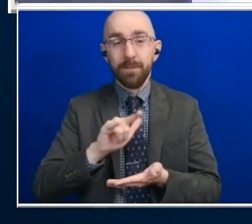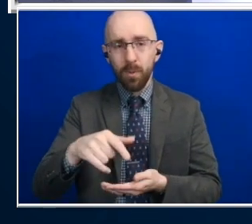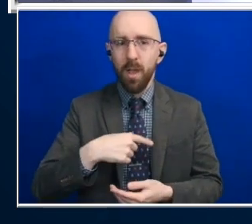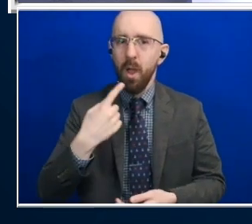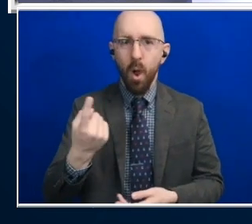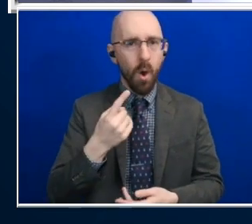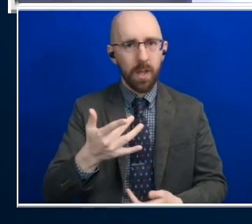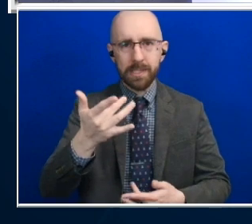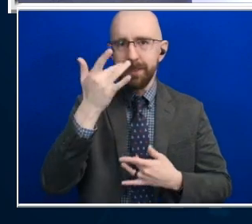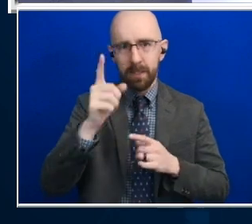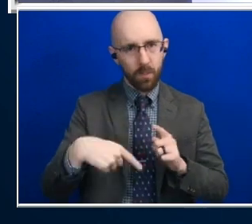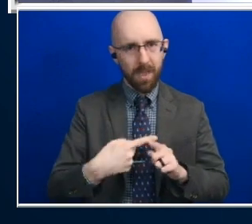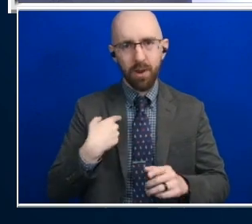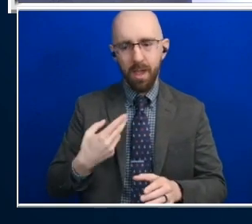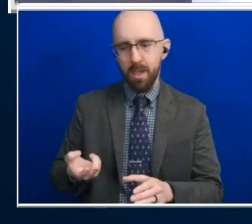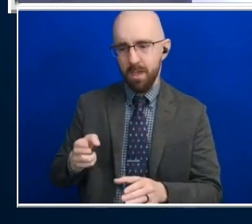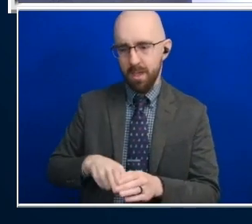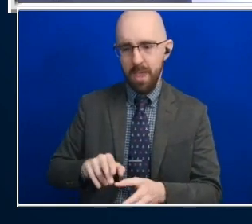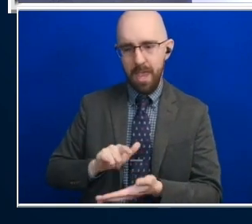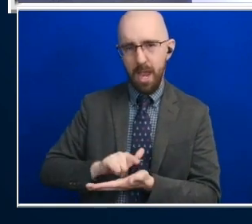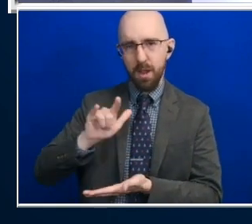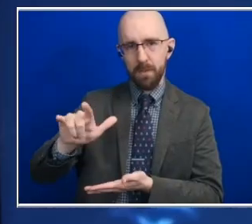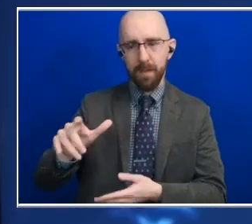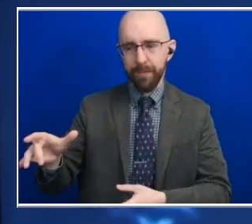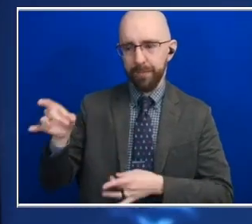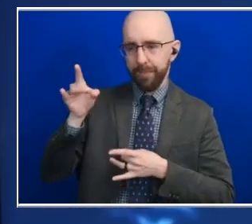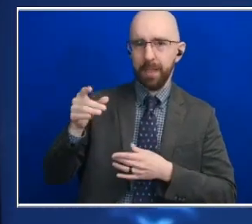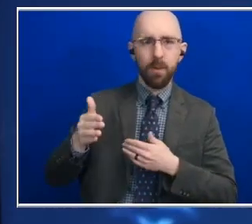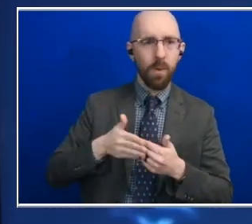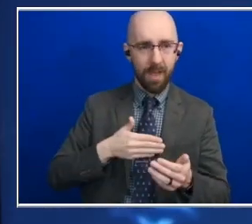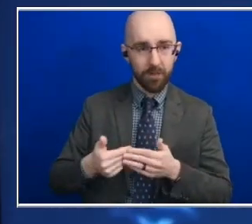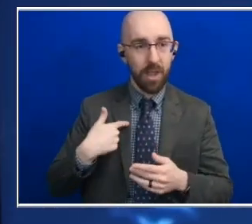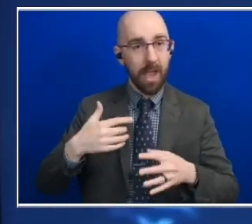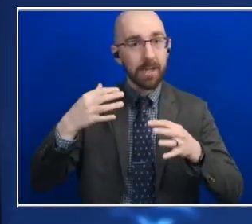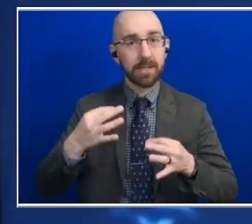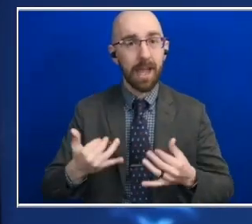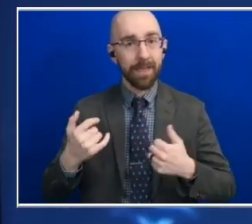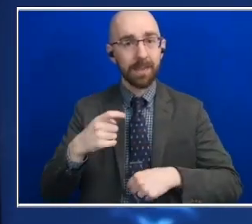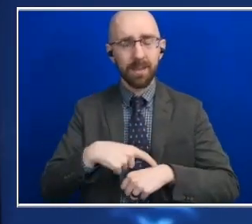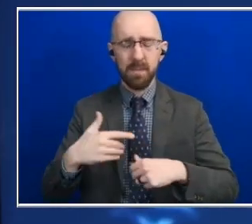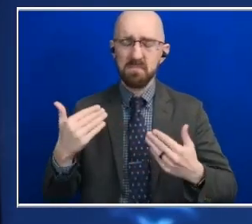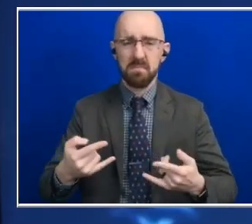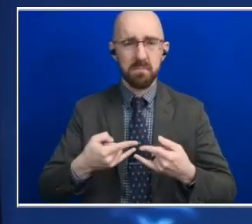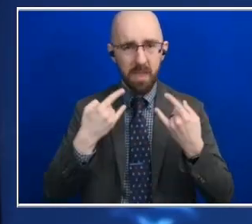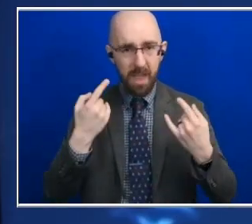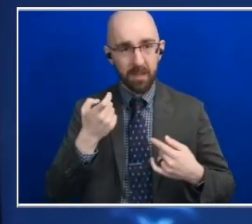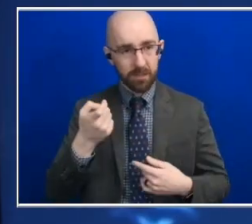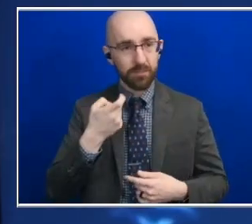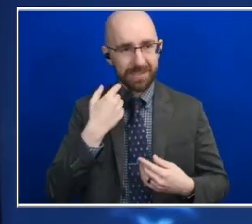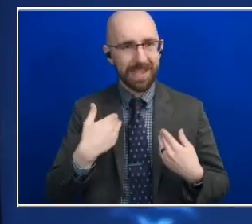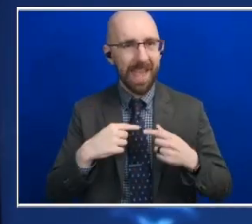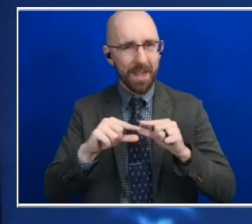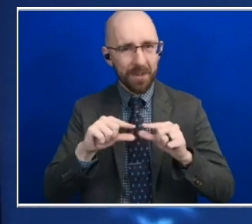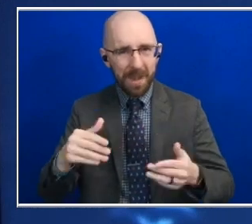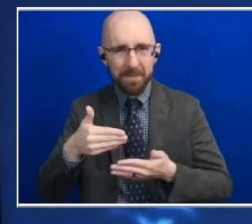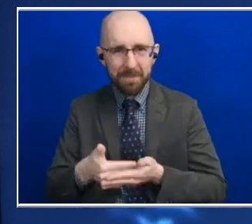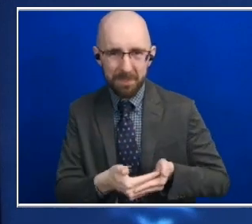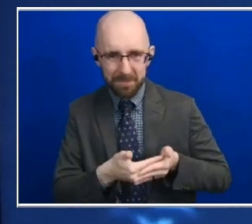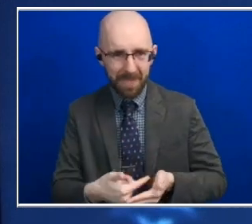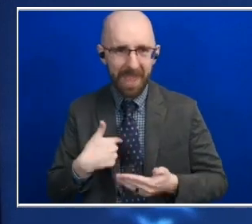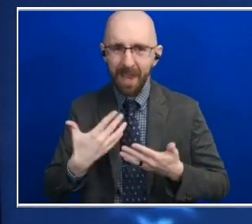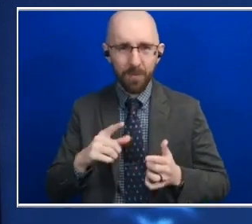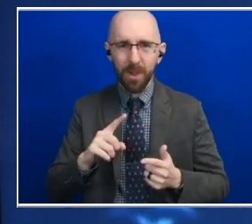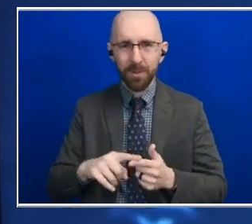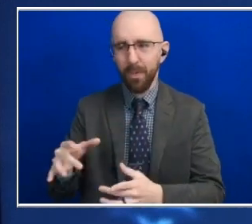on an airplane. I get somebody's cold or whatever. I decided to wear a mask because I recently had a grandbaby, and I didn't want to make my little